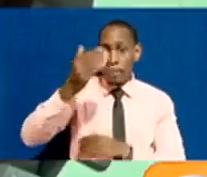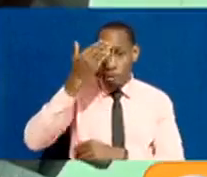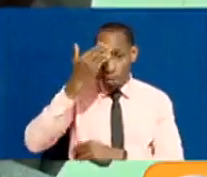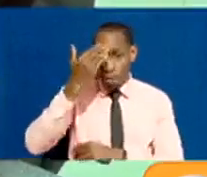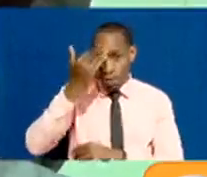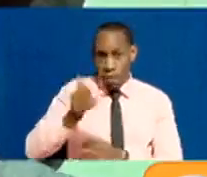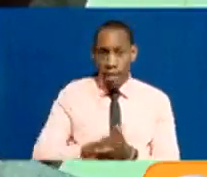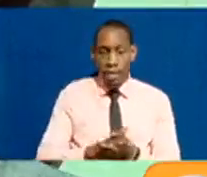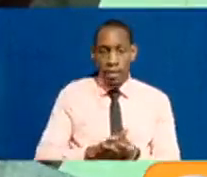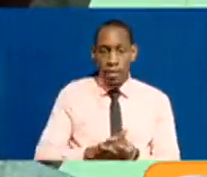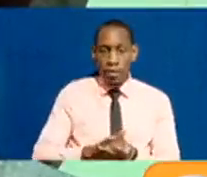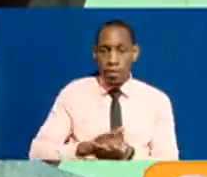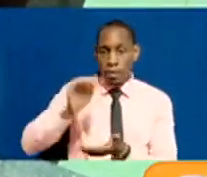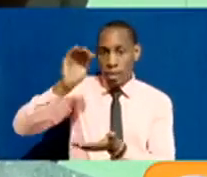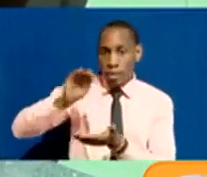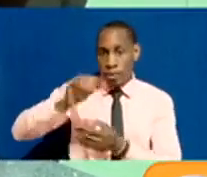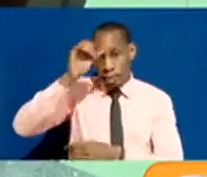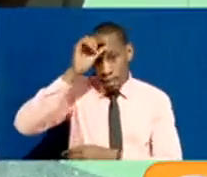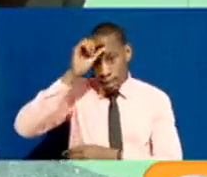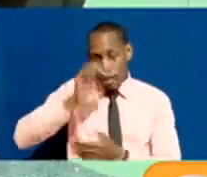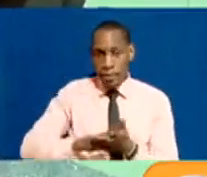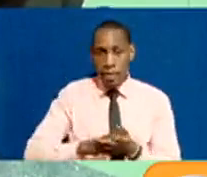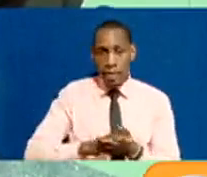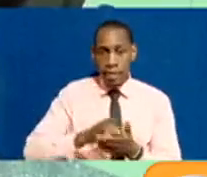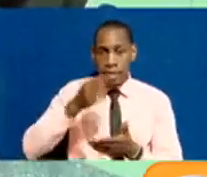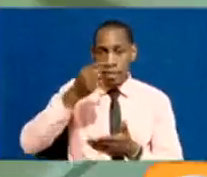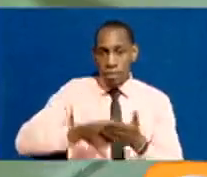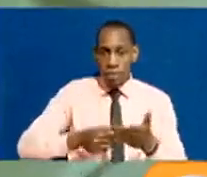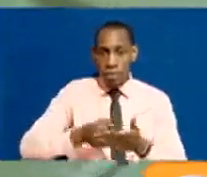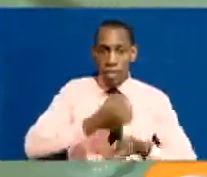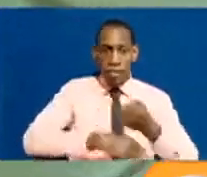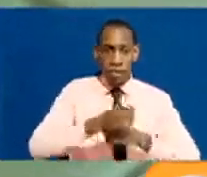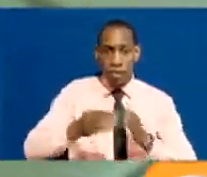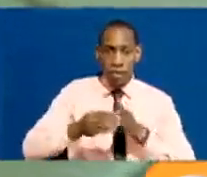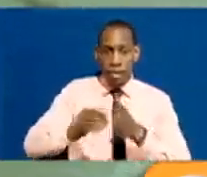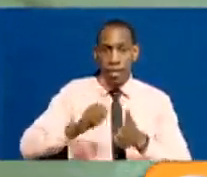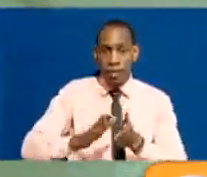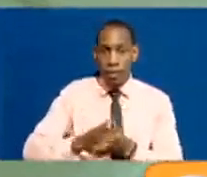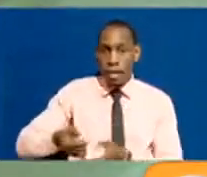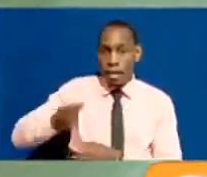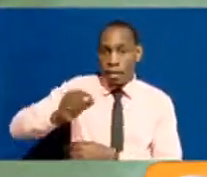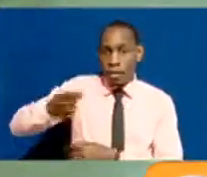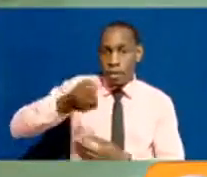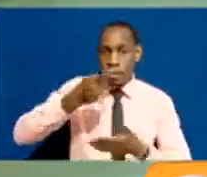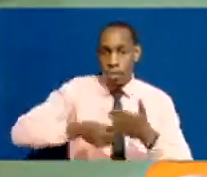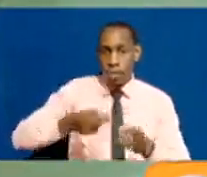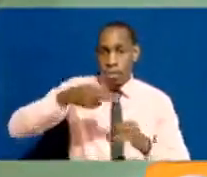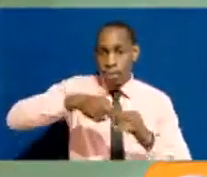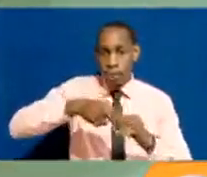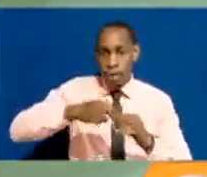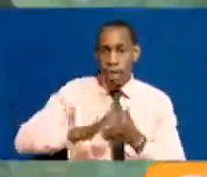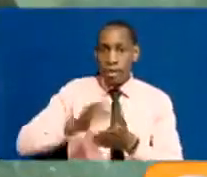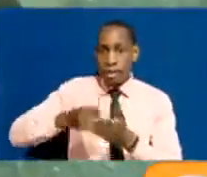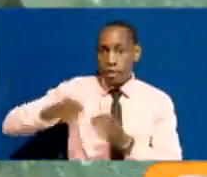in part to the scaling down of the government price support measures, resulting in increases in the cost of fuel